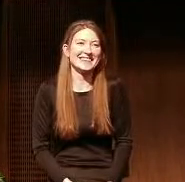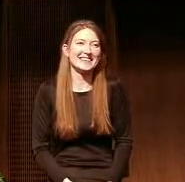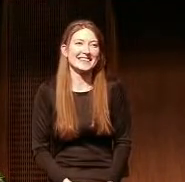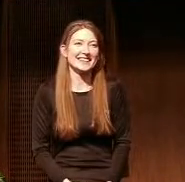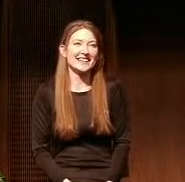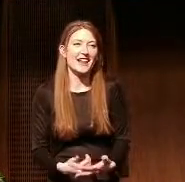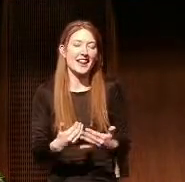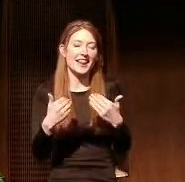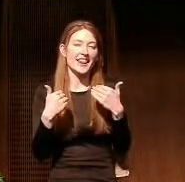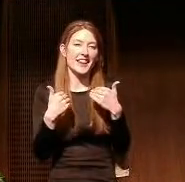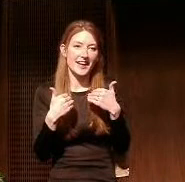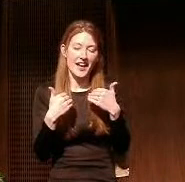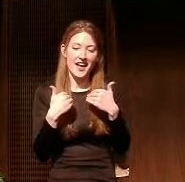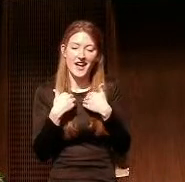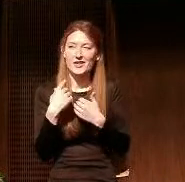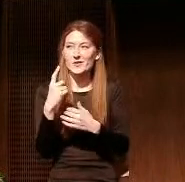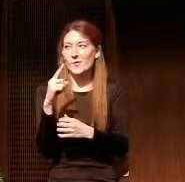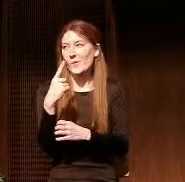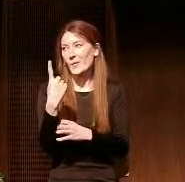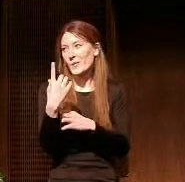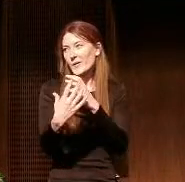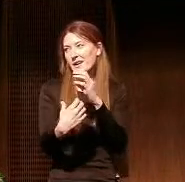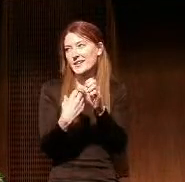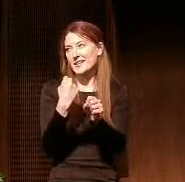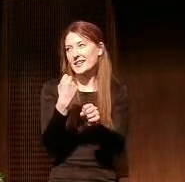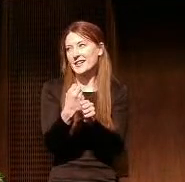they had 1 year together.